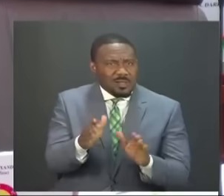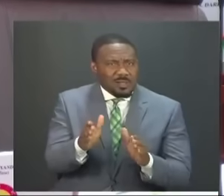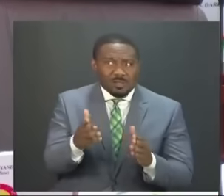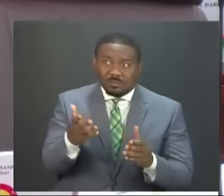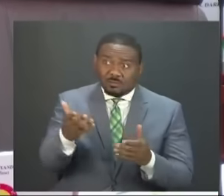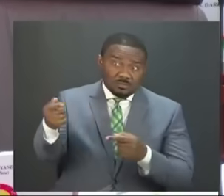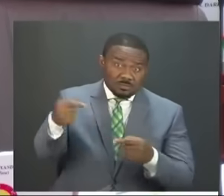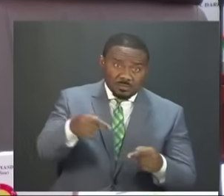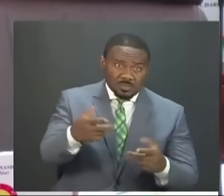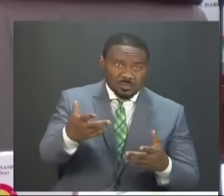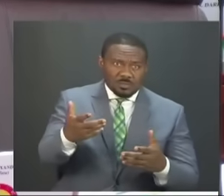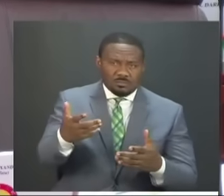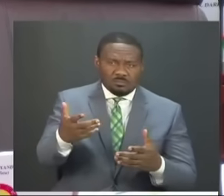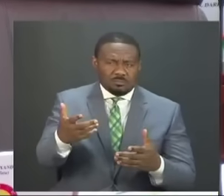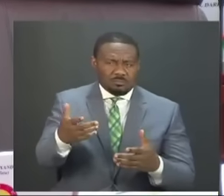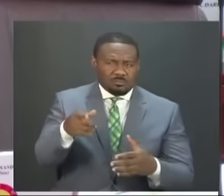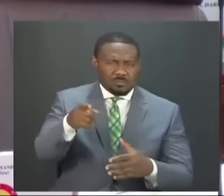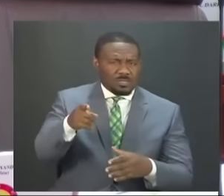the vetting of